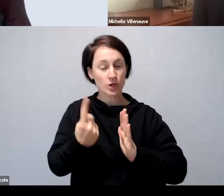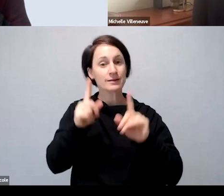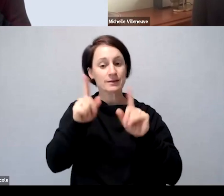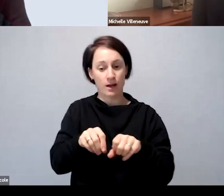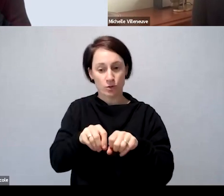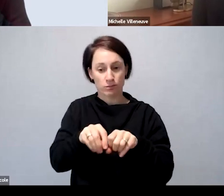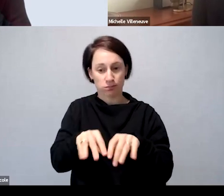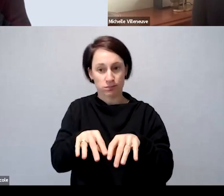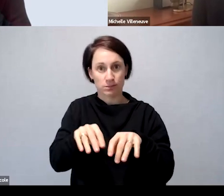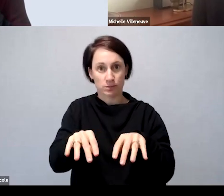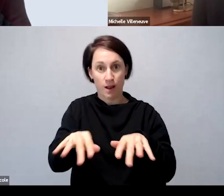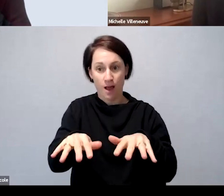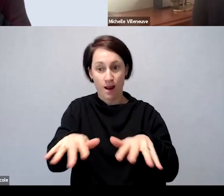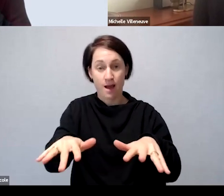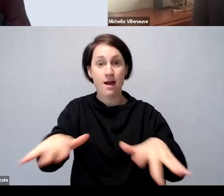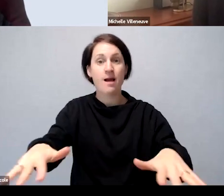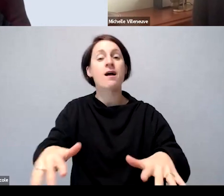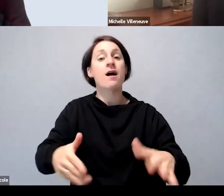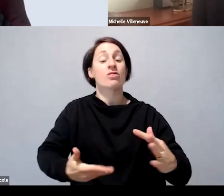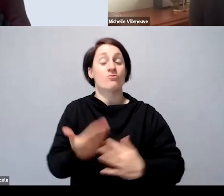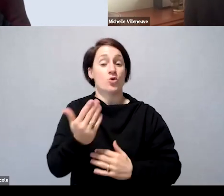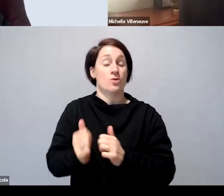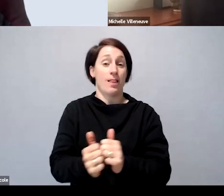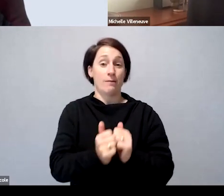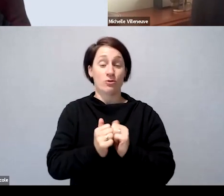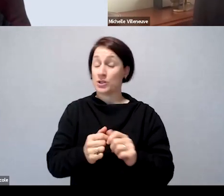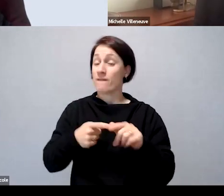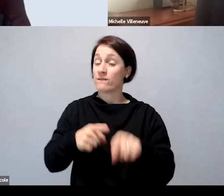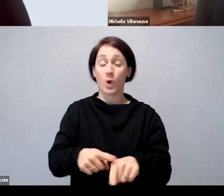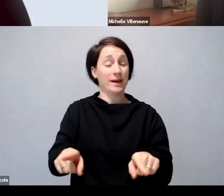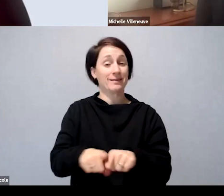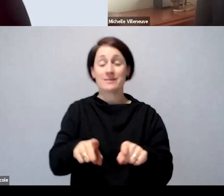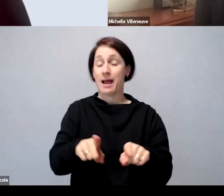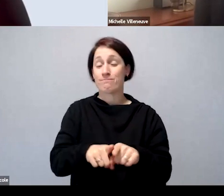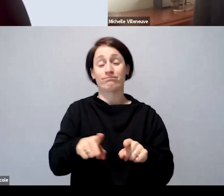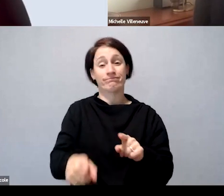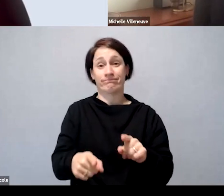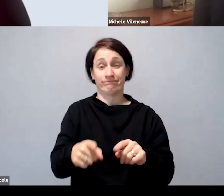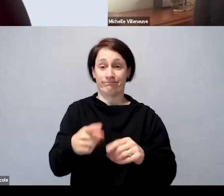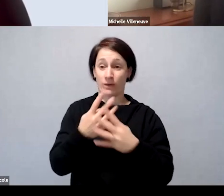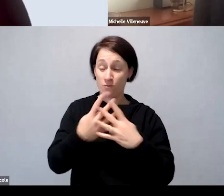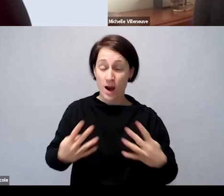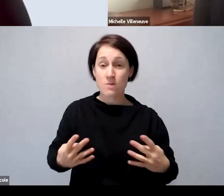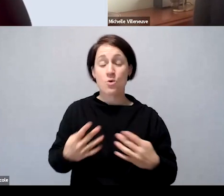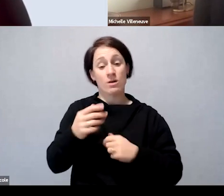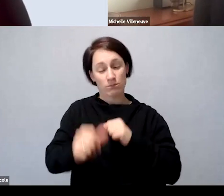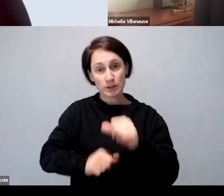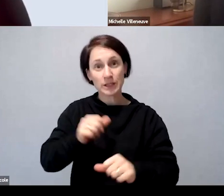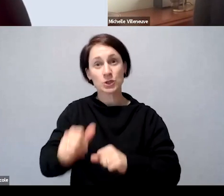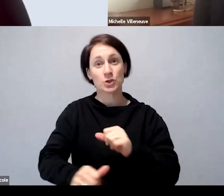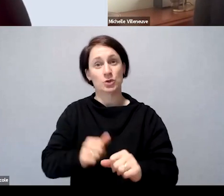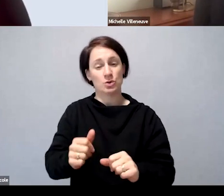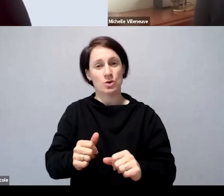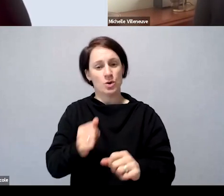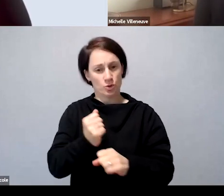through collaboration, following the exact same model and procedures, and working to navigate and